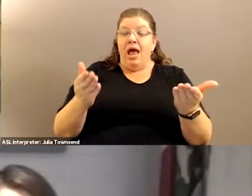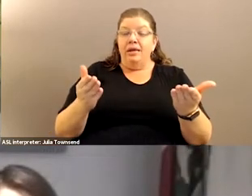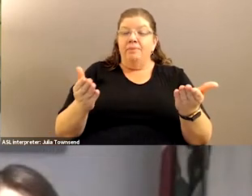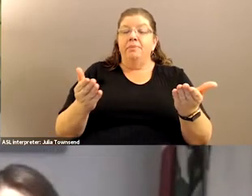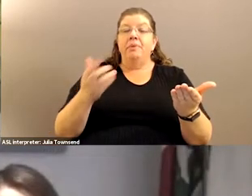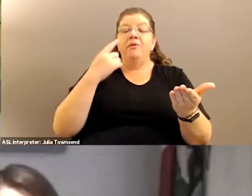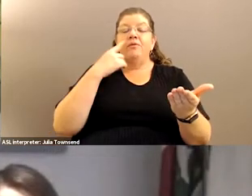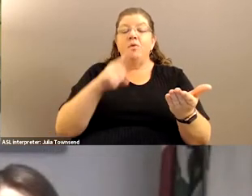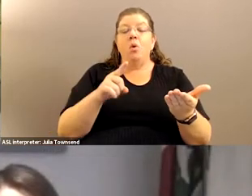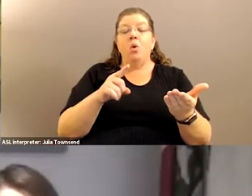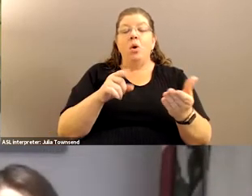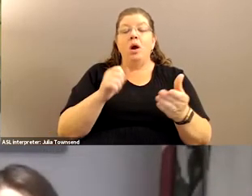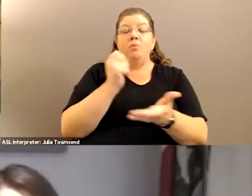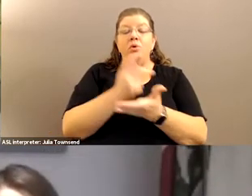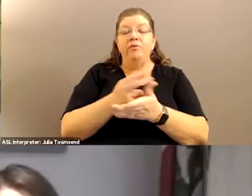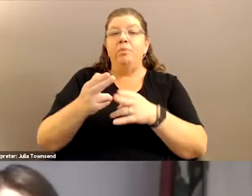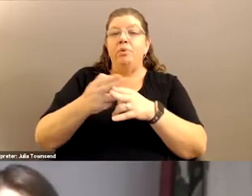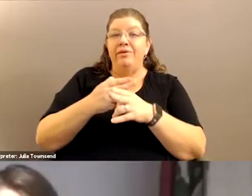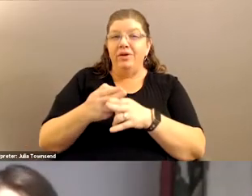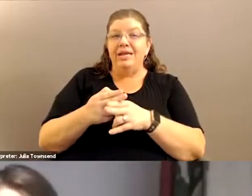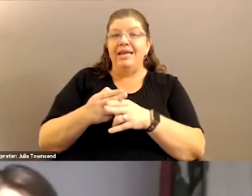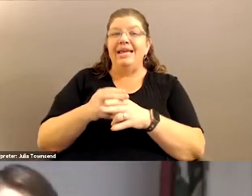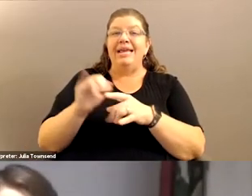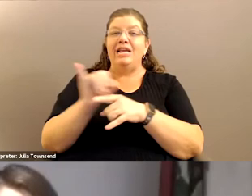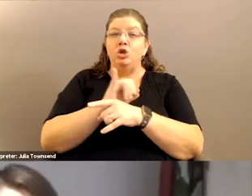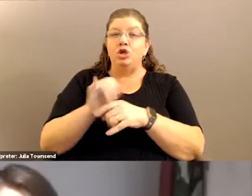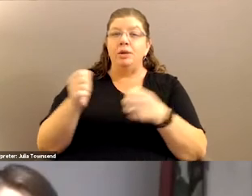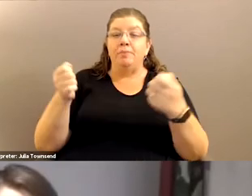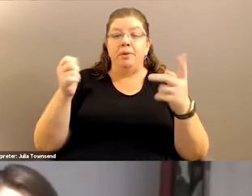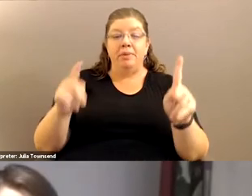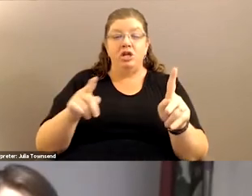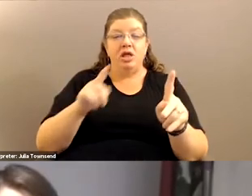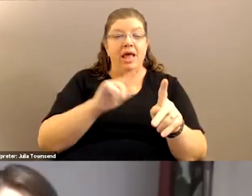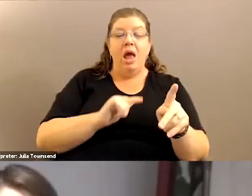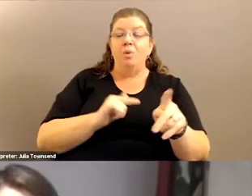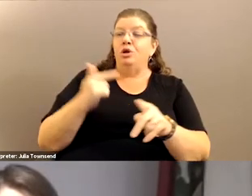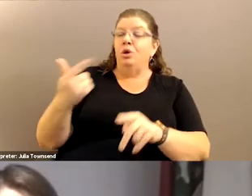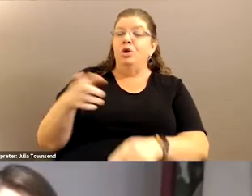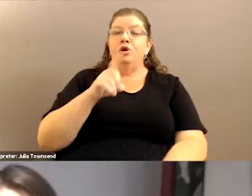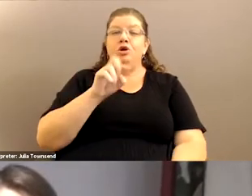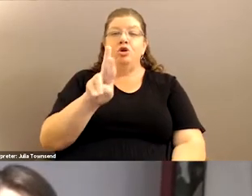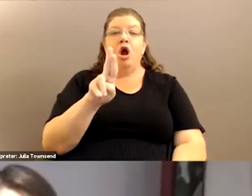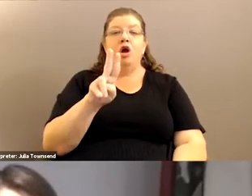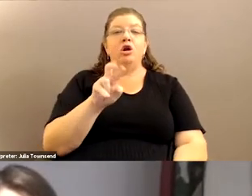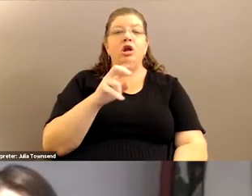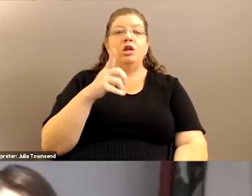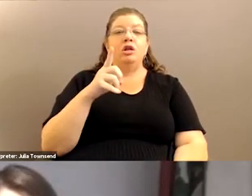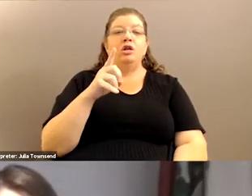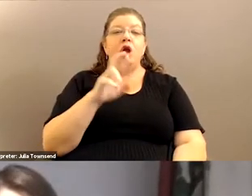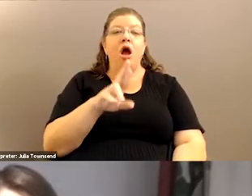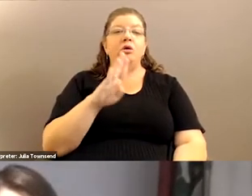provisional internship permit for this item i will turn it over to dr beckio